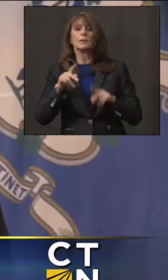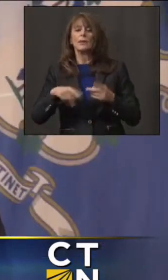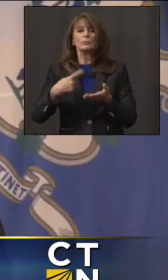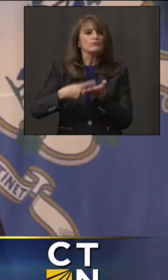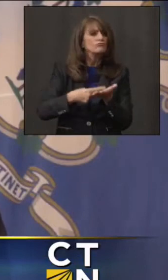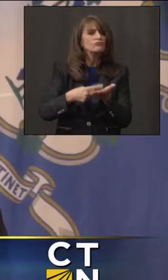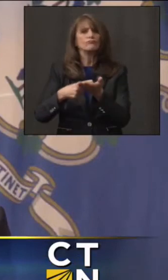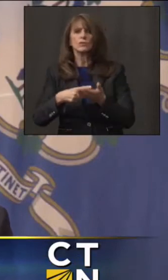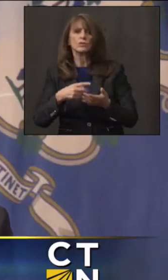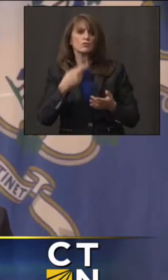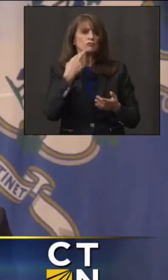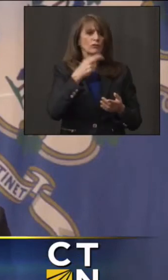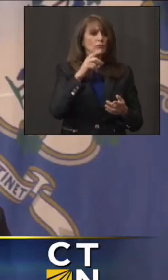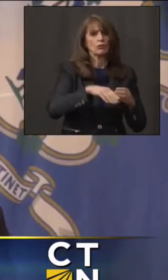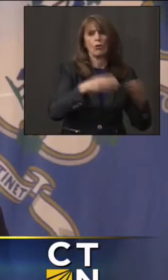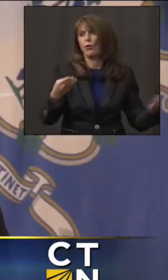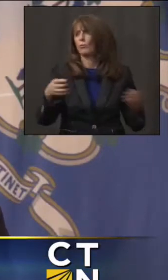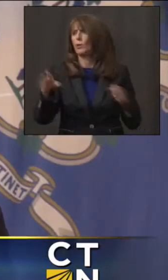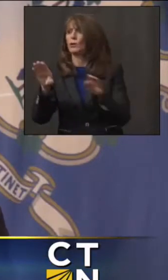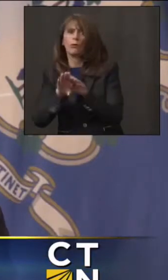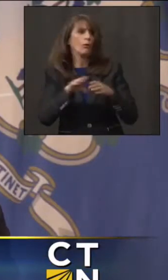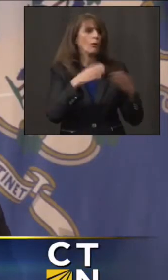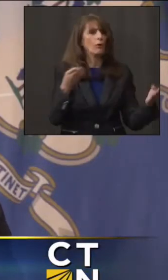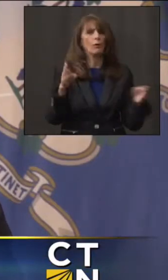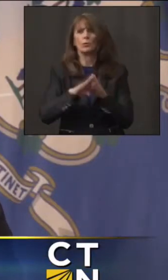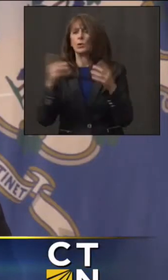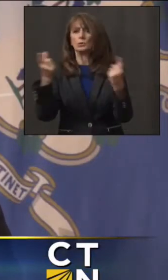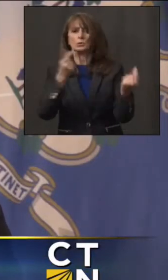restaurants and close the restaurants, open the restaurants.